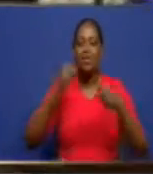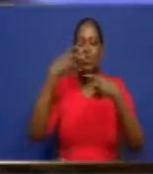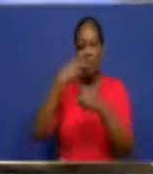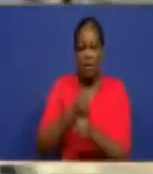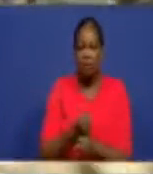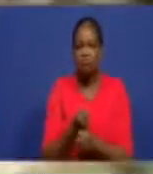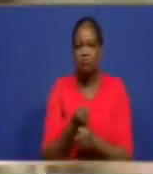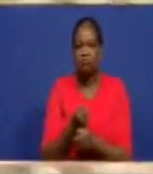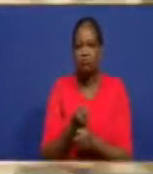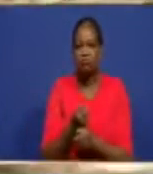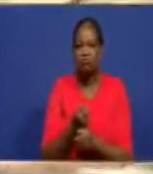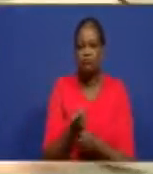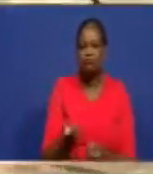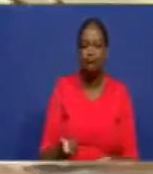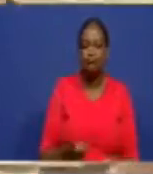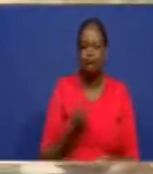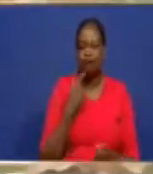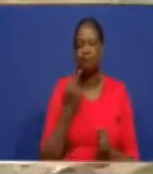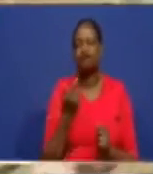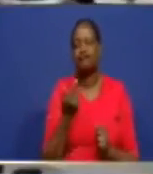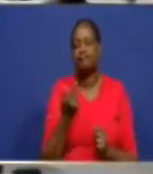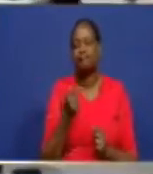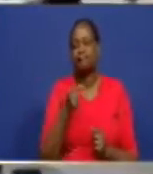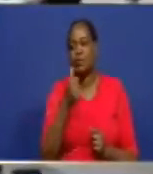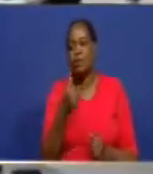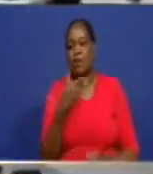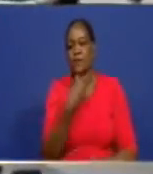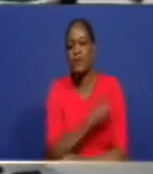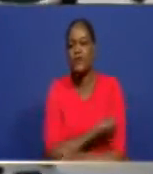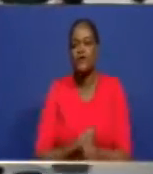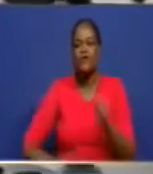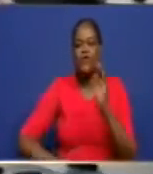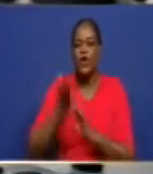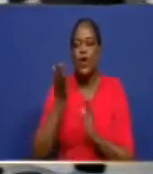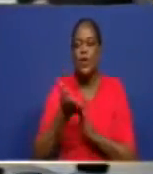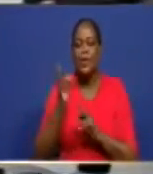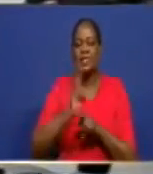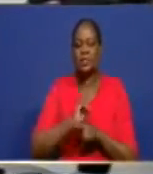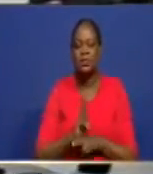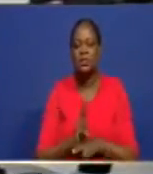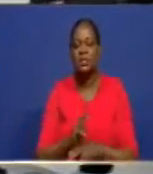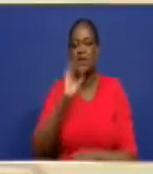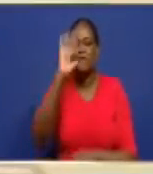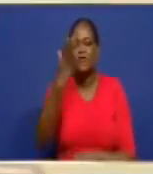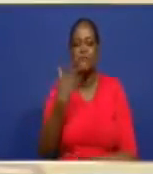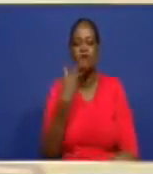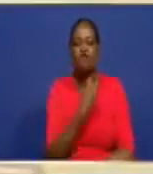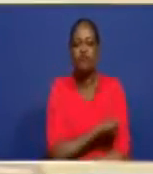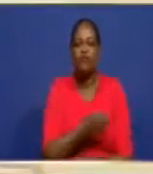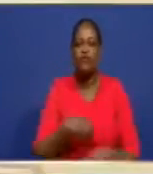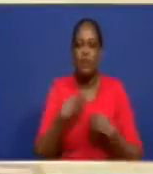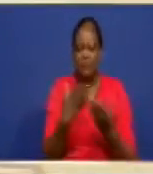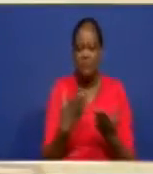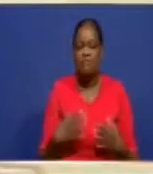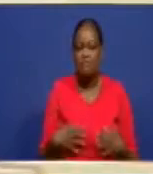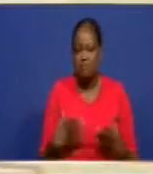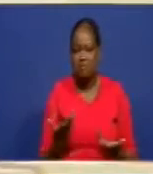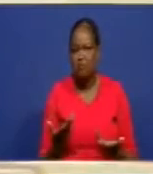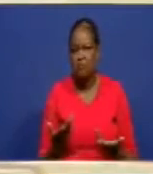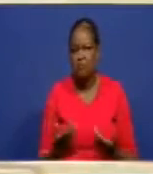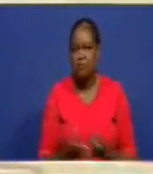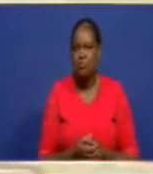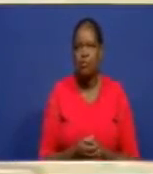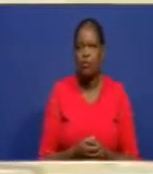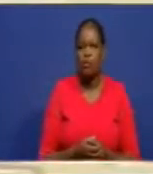has listed Moderna's COVID-19 vaccine for emergency use, the fifth jab to be given the status meant to expedite countries'